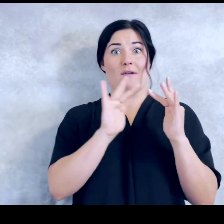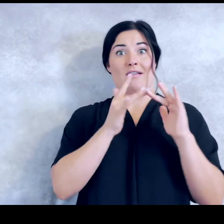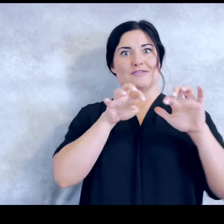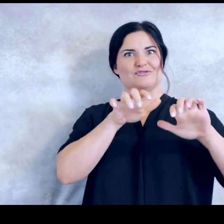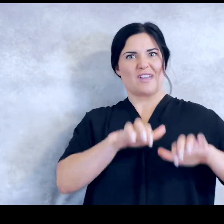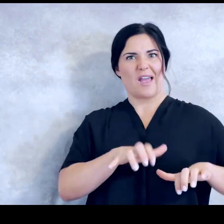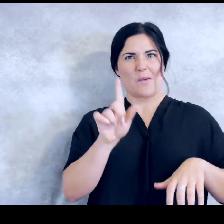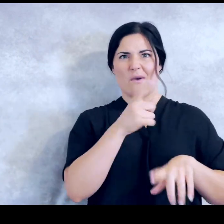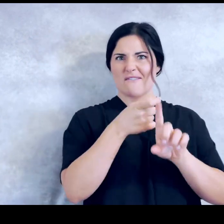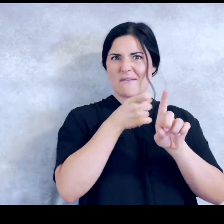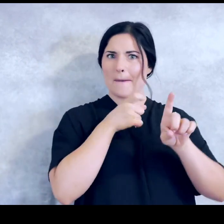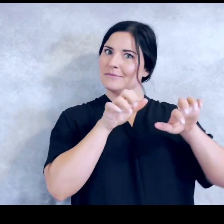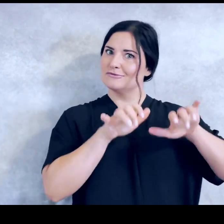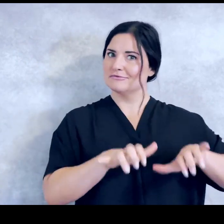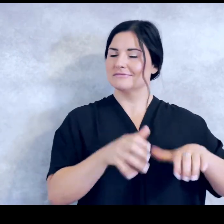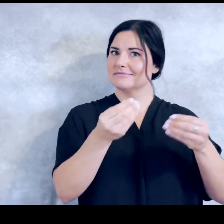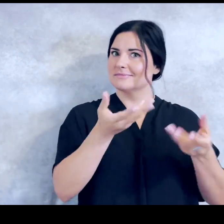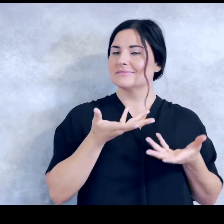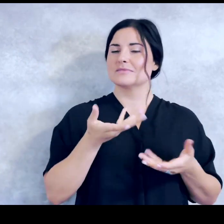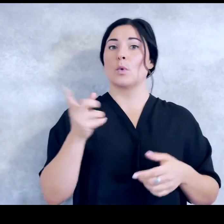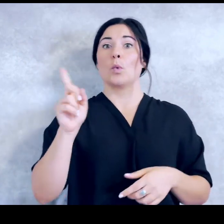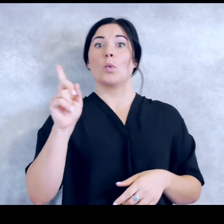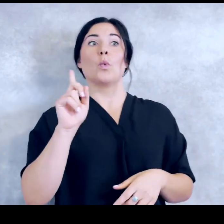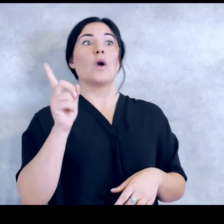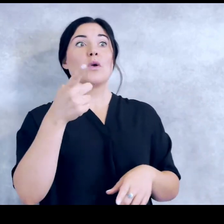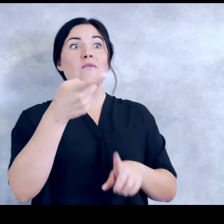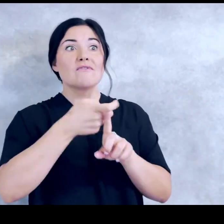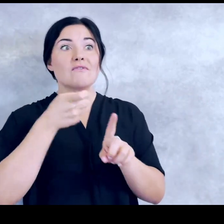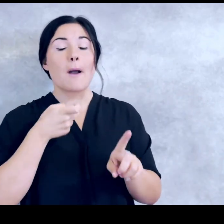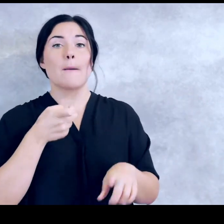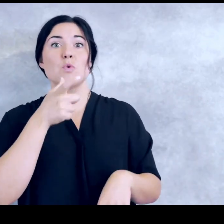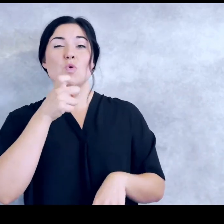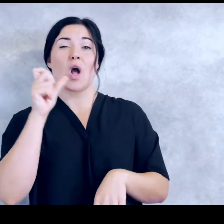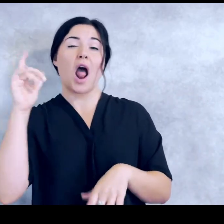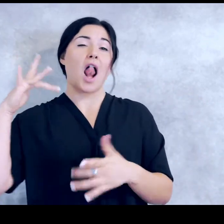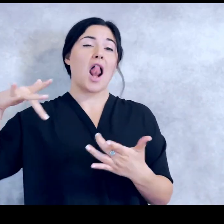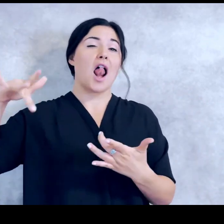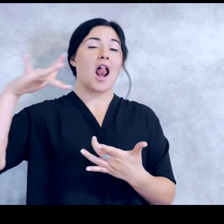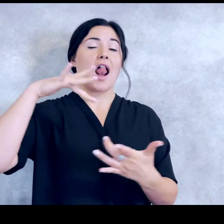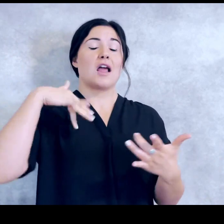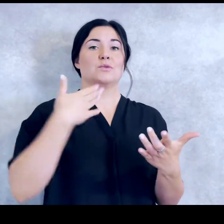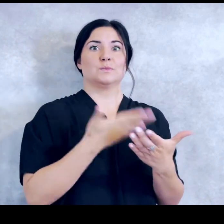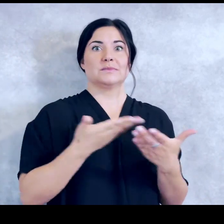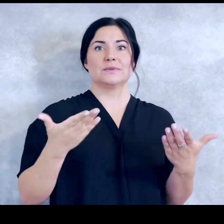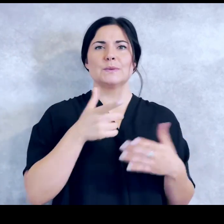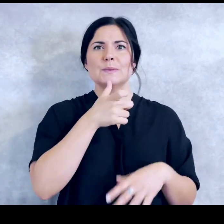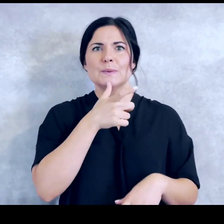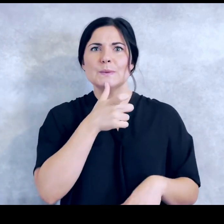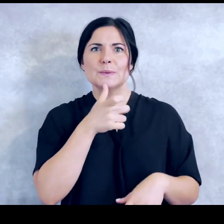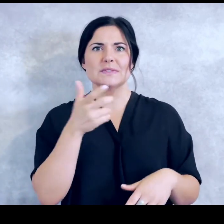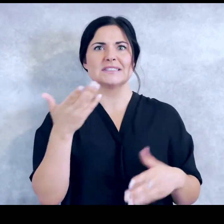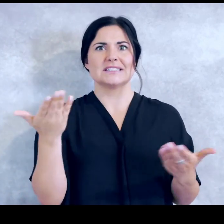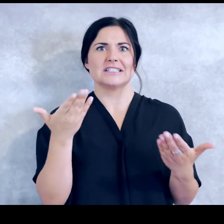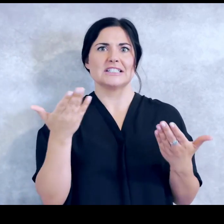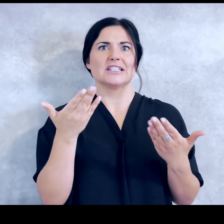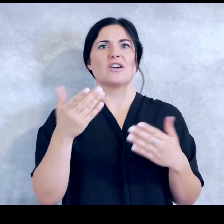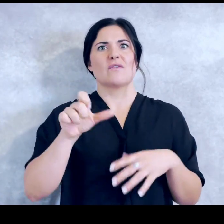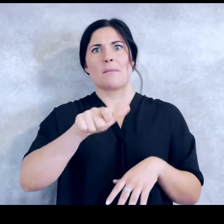Wherever you're watching us from, joining us from, put that in the chat. Let us know. Anybody here visiting from out of town? Anybody come from afar that came to visit us? Where are you